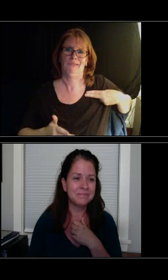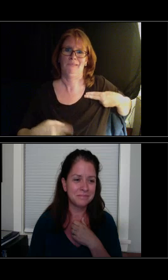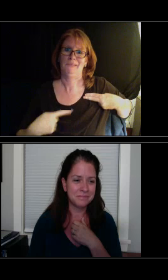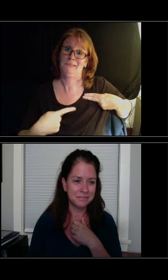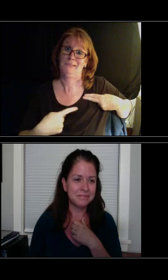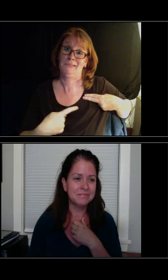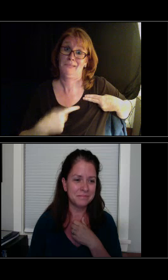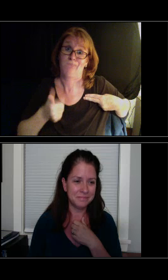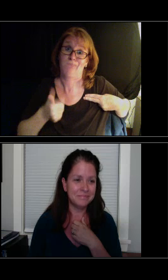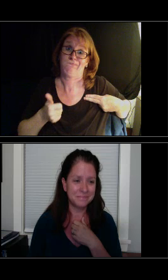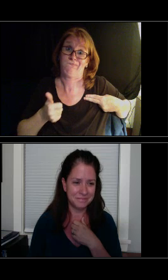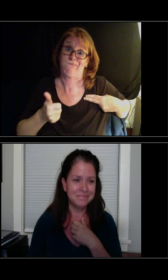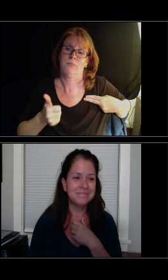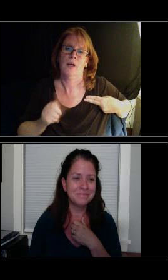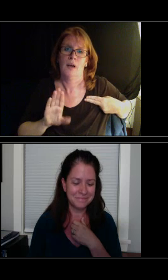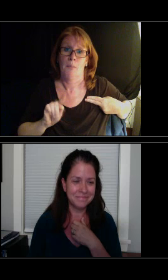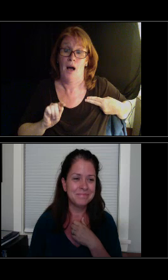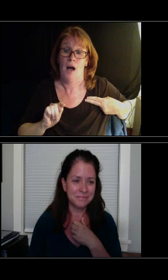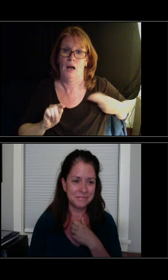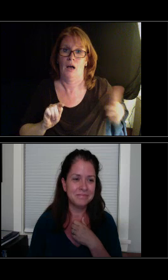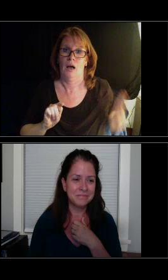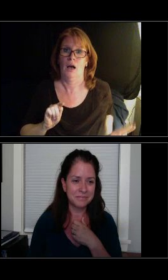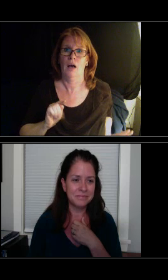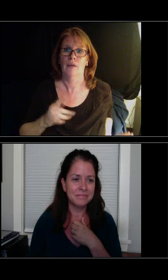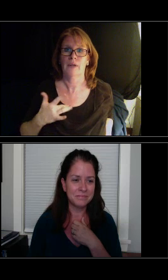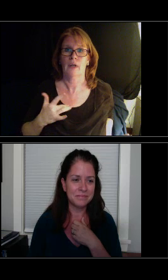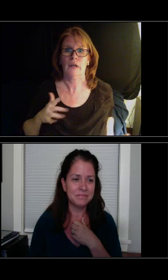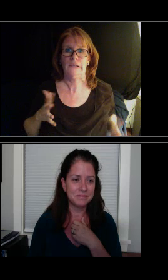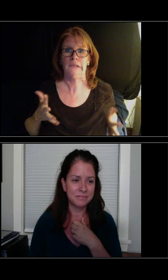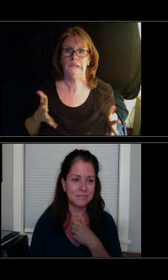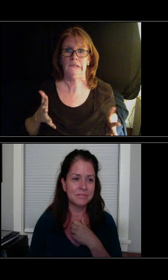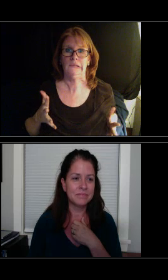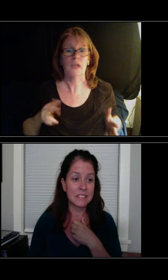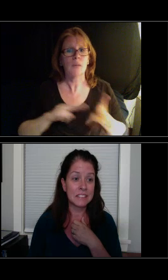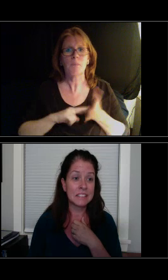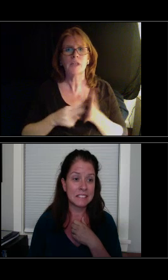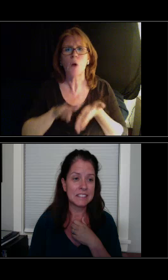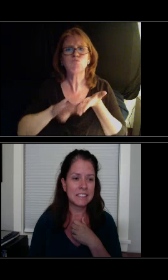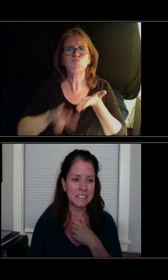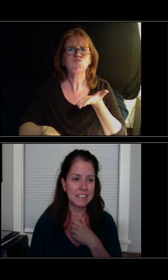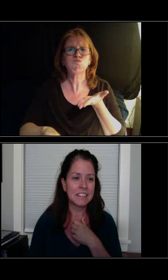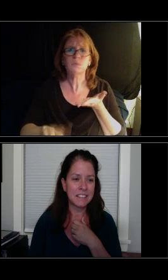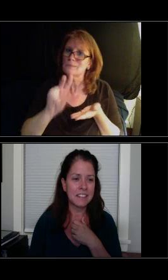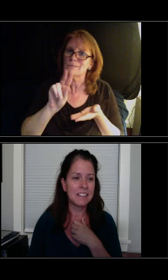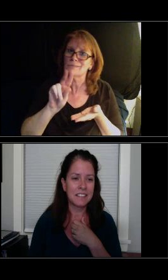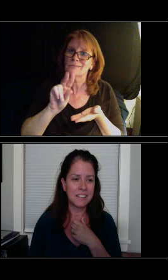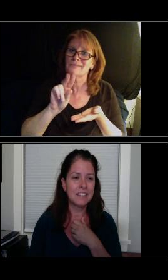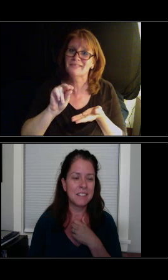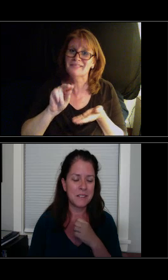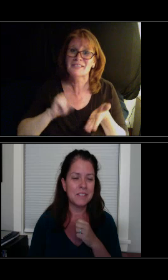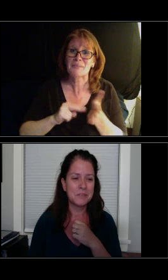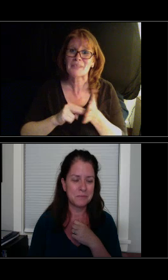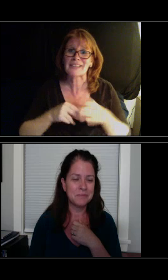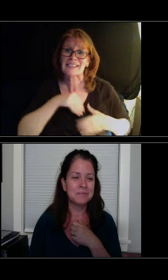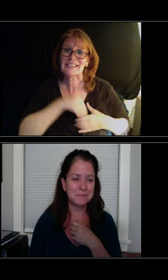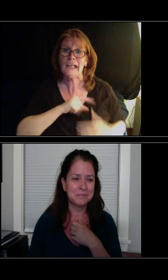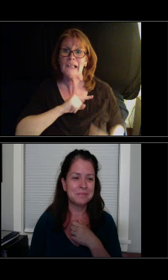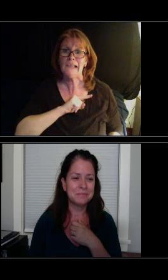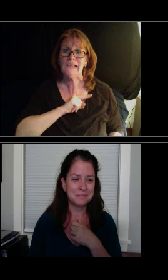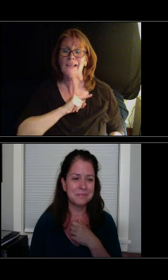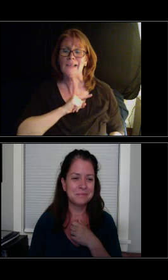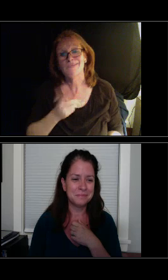better understanding of they may be more loyal to the situation and have a better understanding of the overarching values.